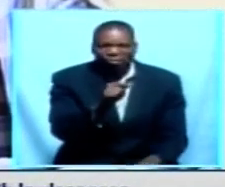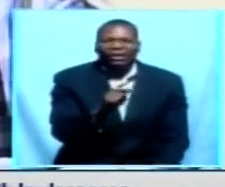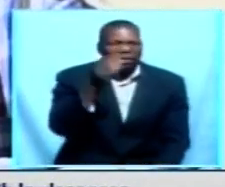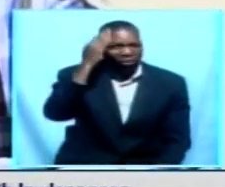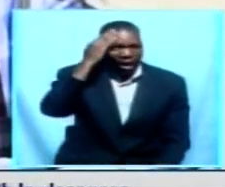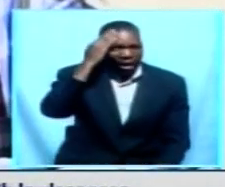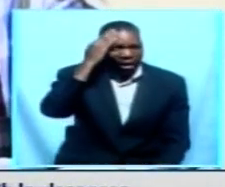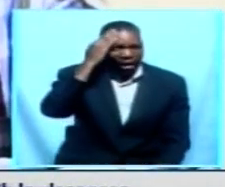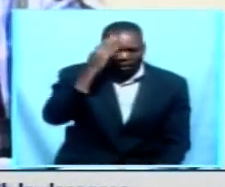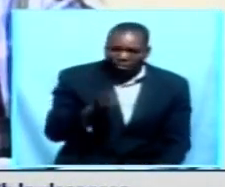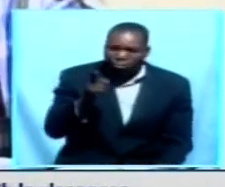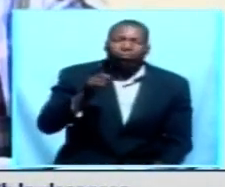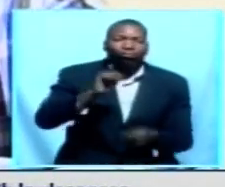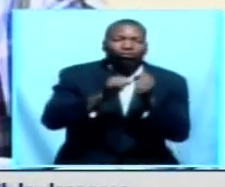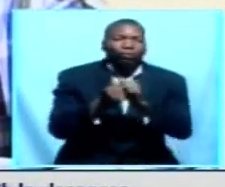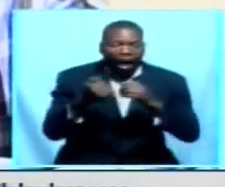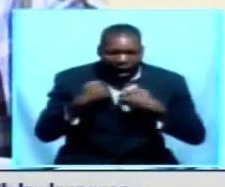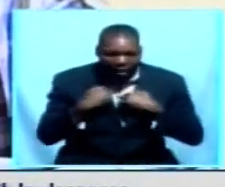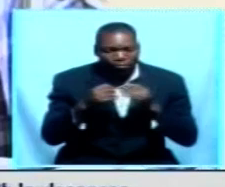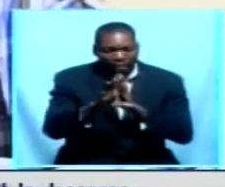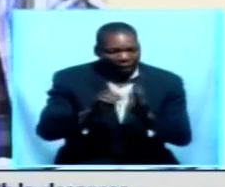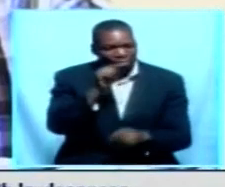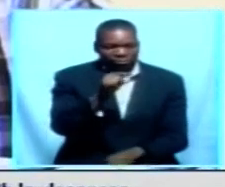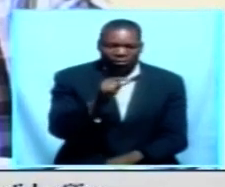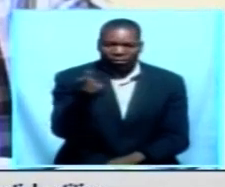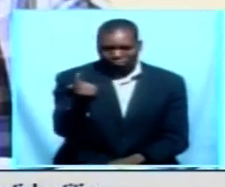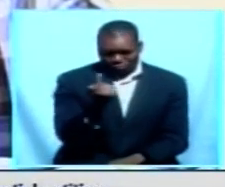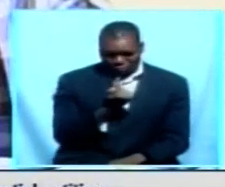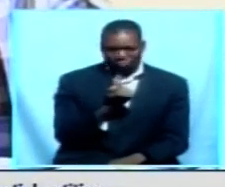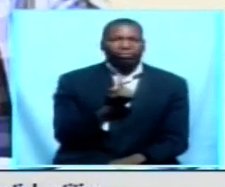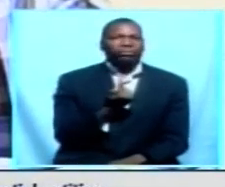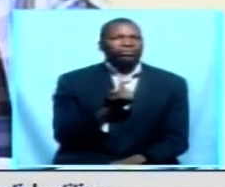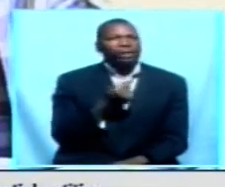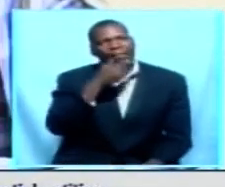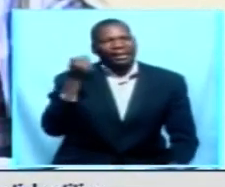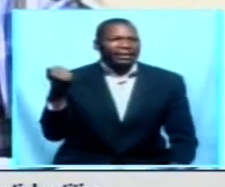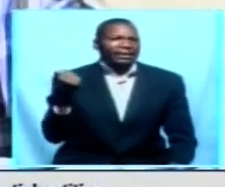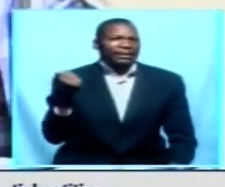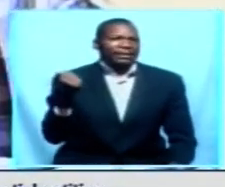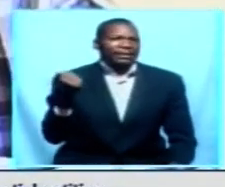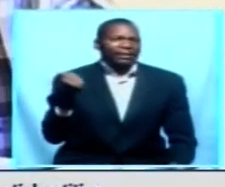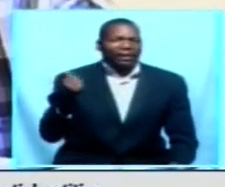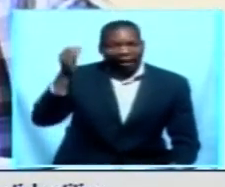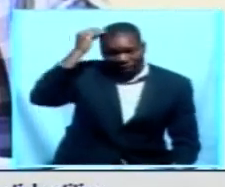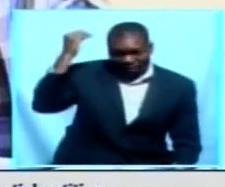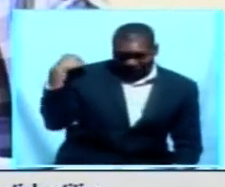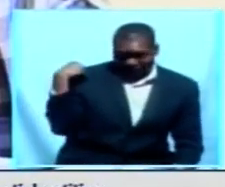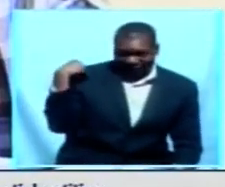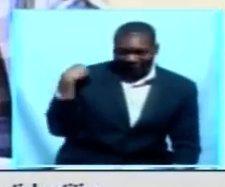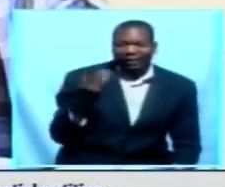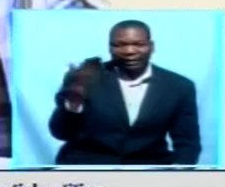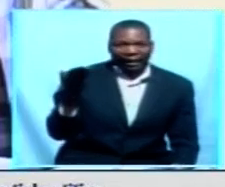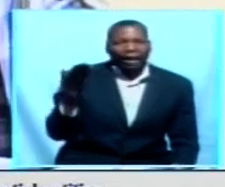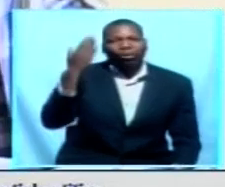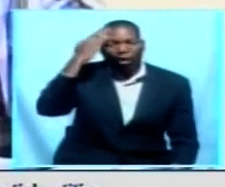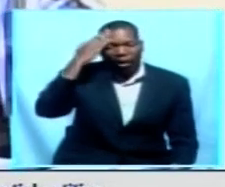If he has difficulties to find President Lungu, he can find me. They know where our secretariat is. There are